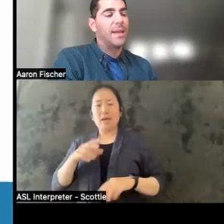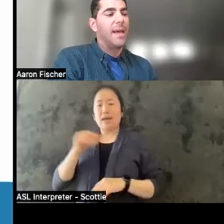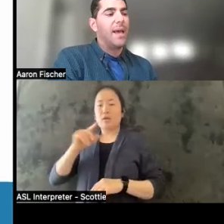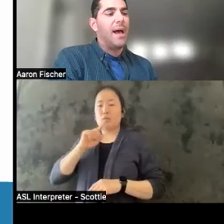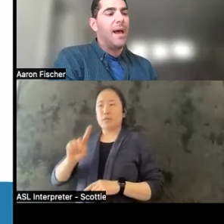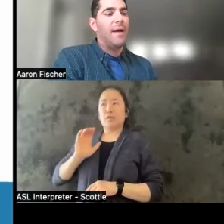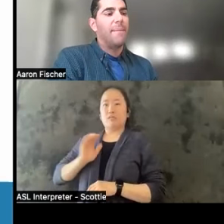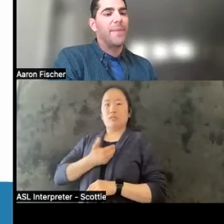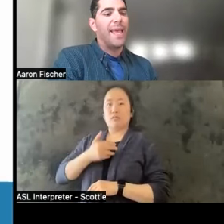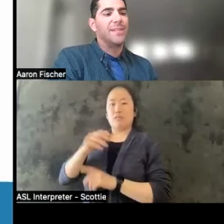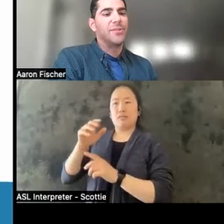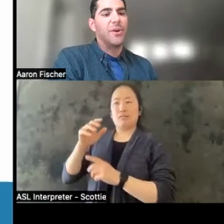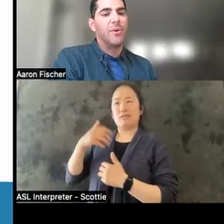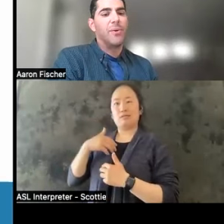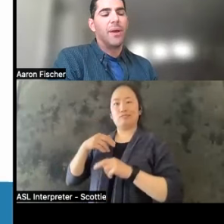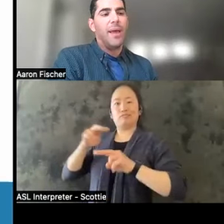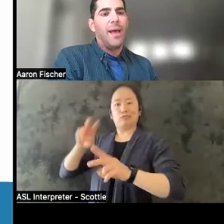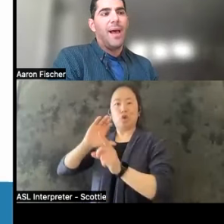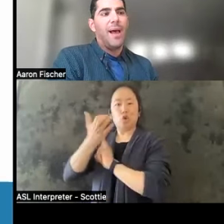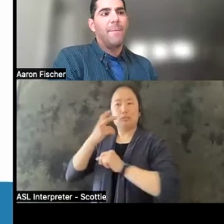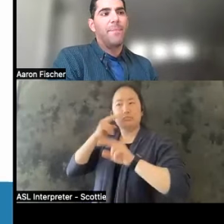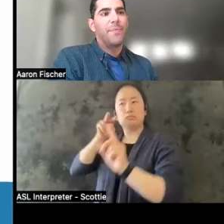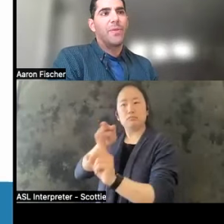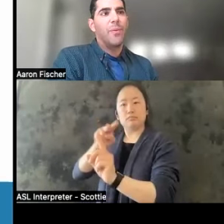disabilities. And so